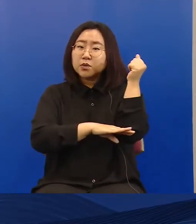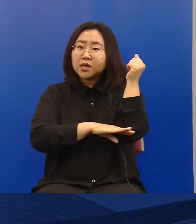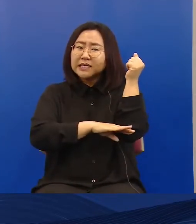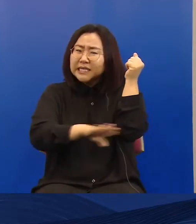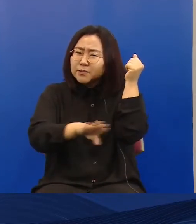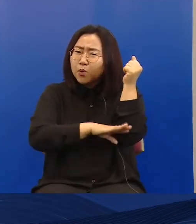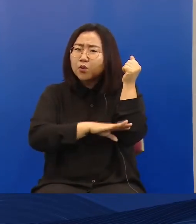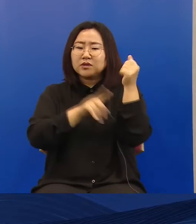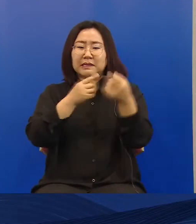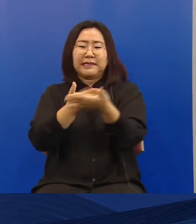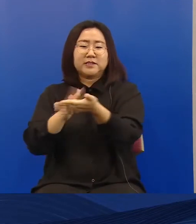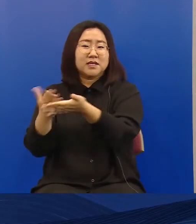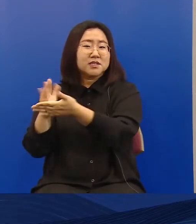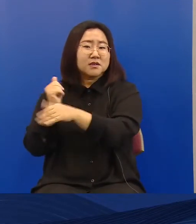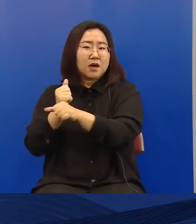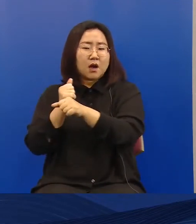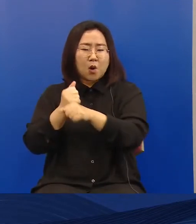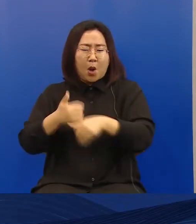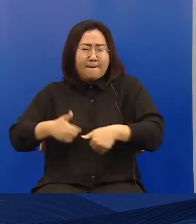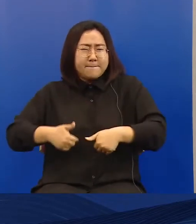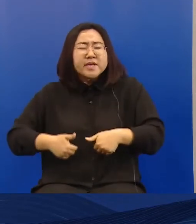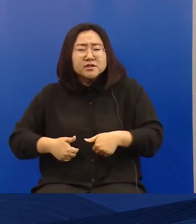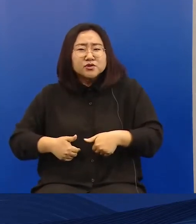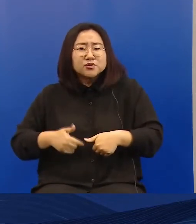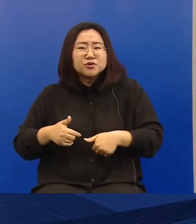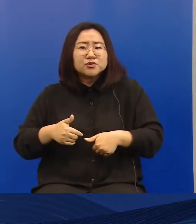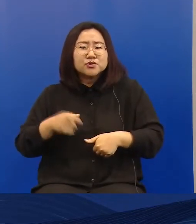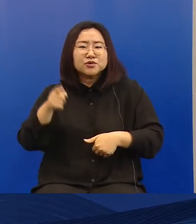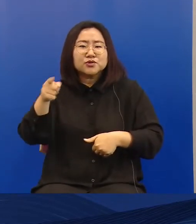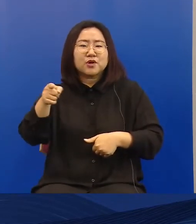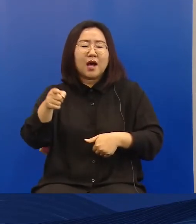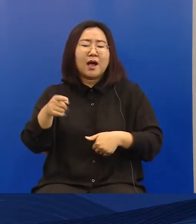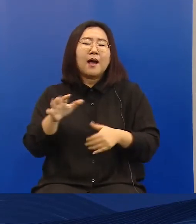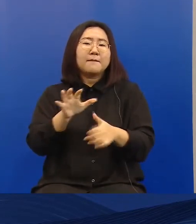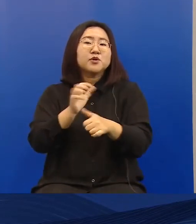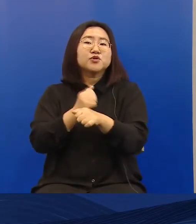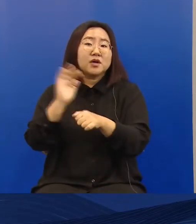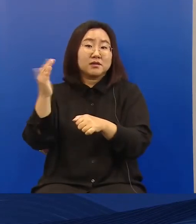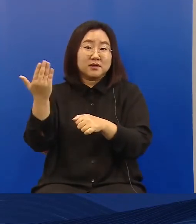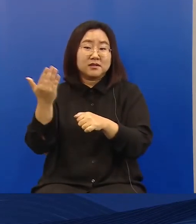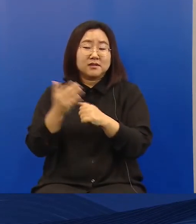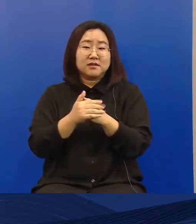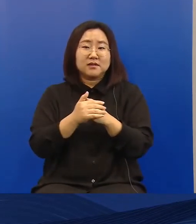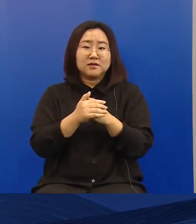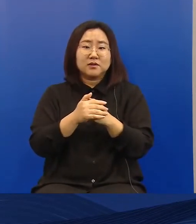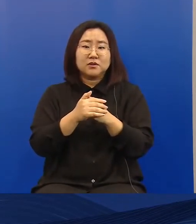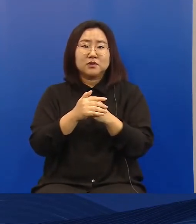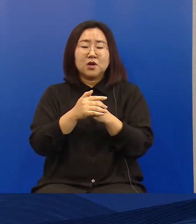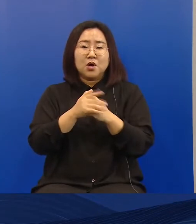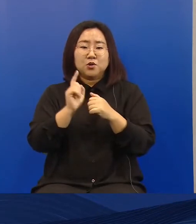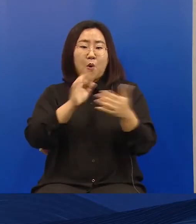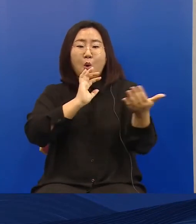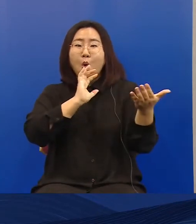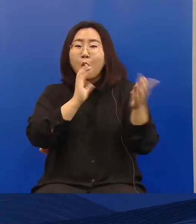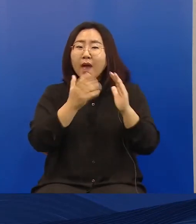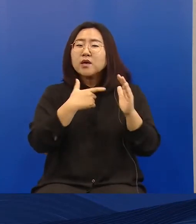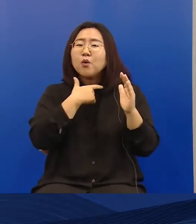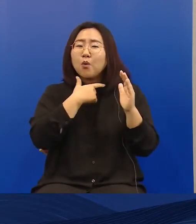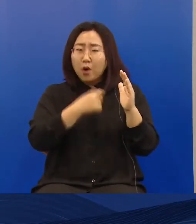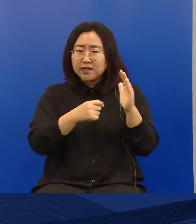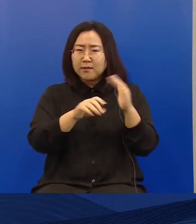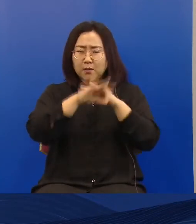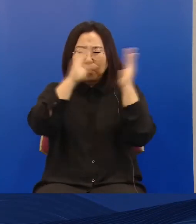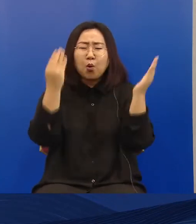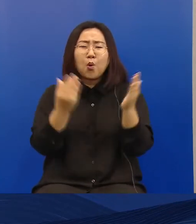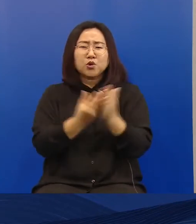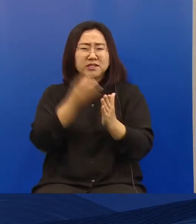to a requirement standard. So countries that wish to be in compliance must meet all of the expectations for